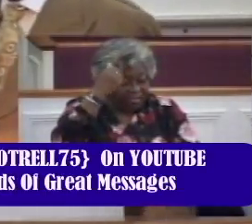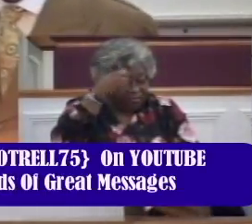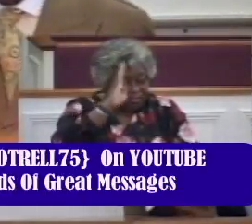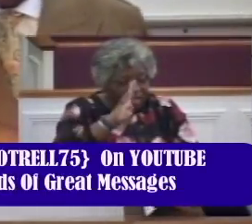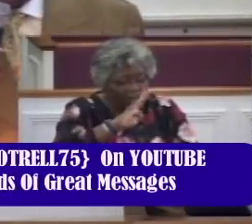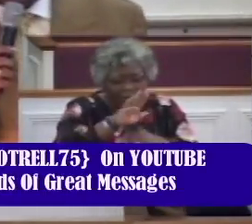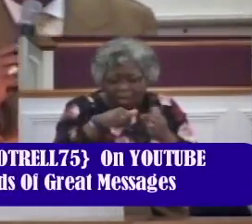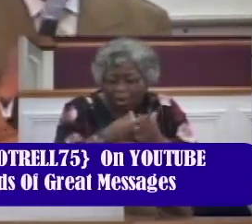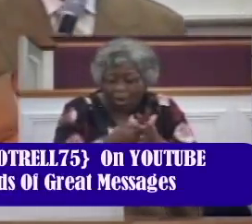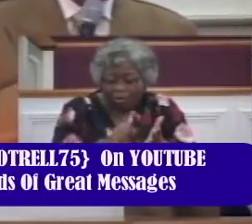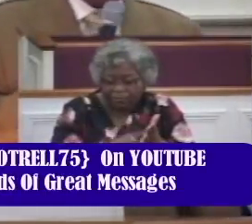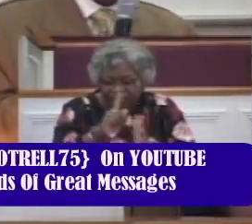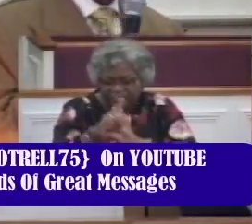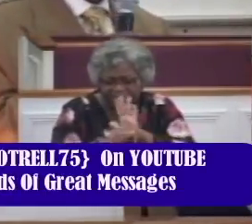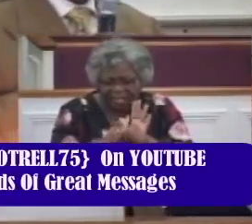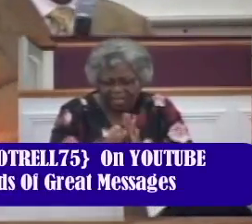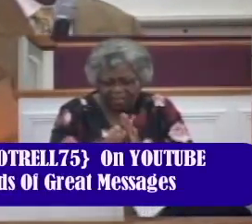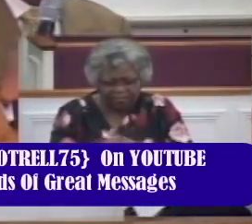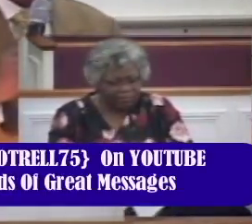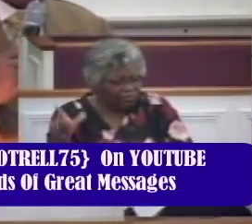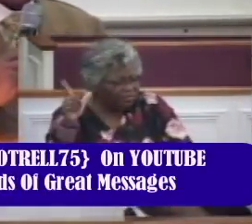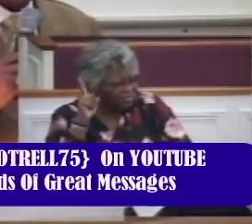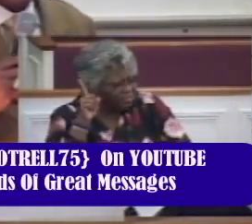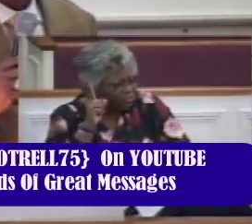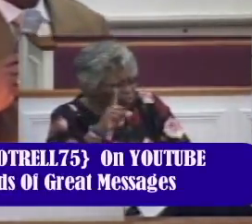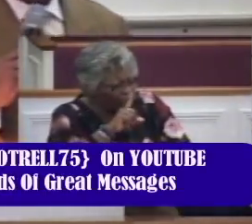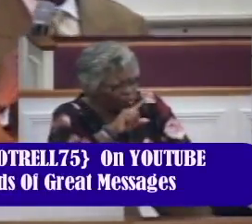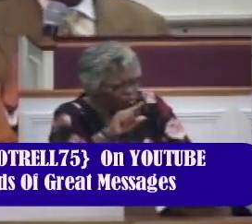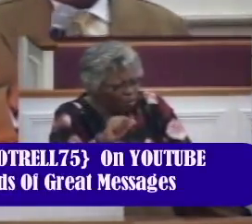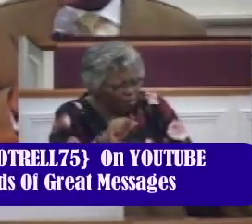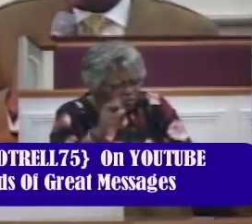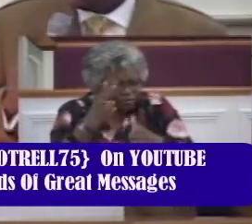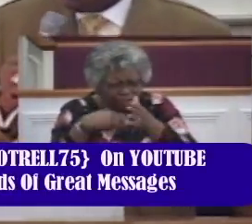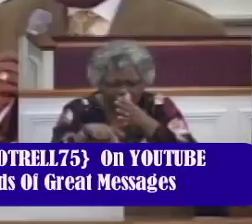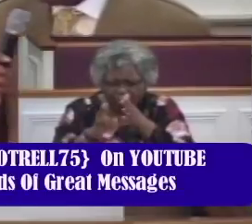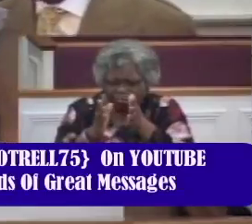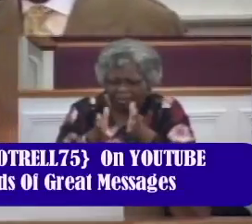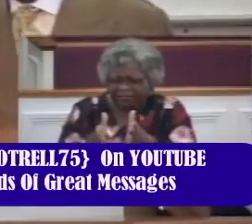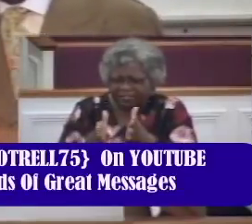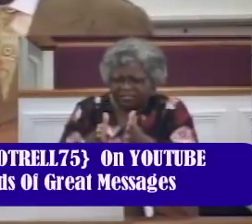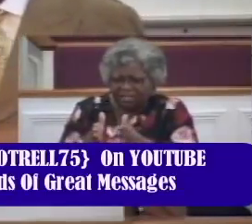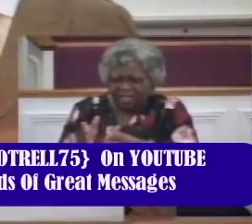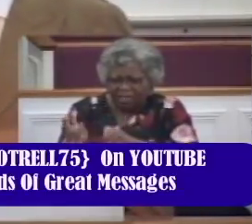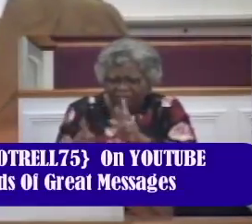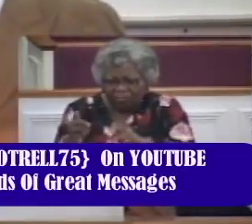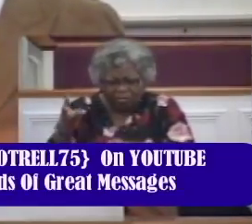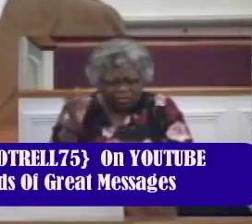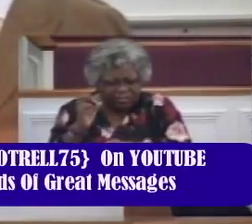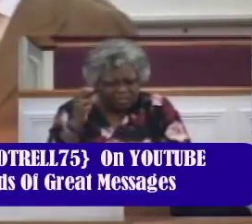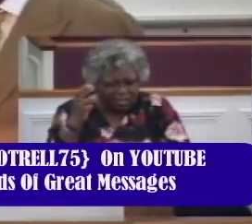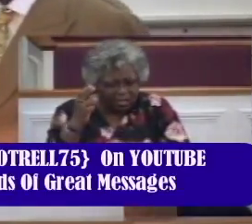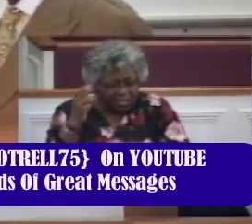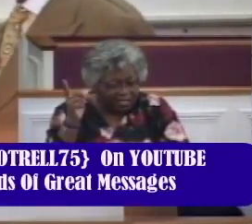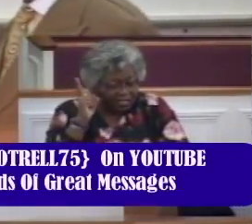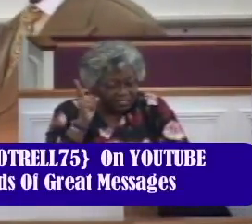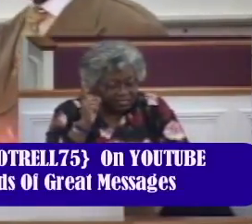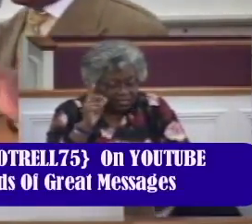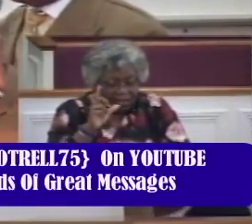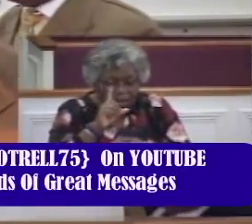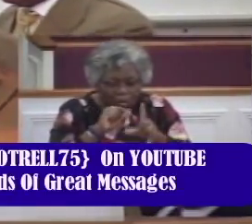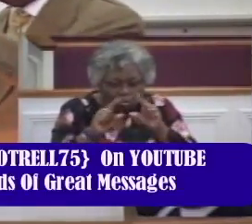hearing prophecies. They were hearing rumors. Can I talk to you? They were hearing rumors of